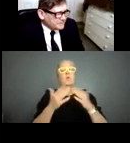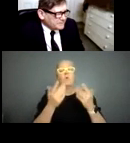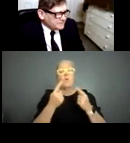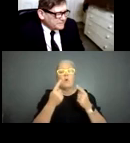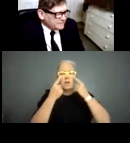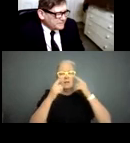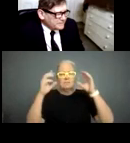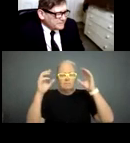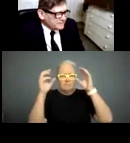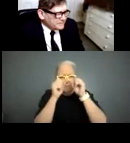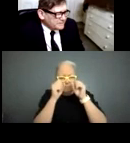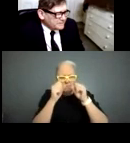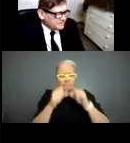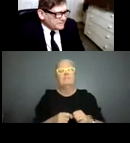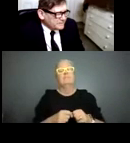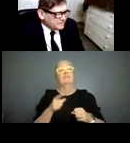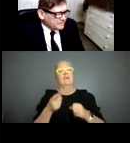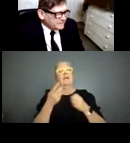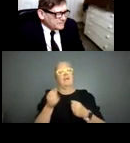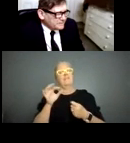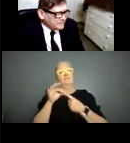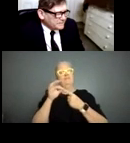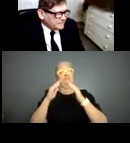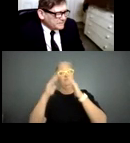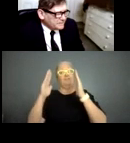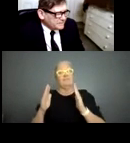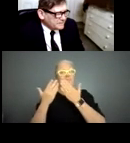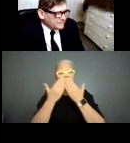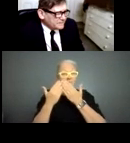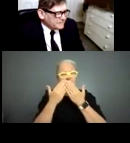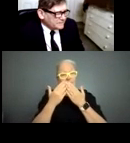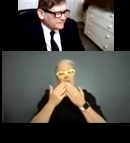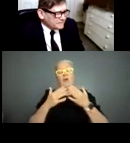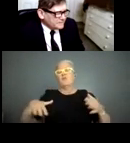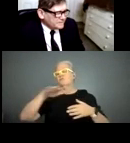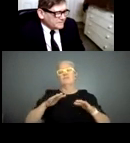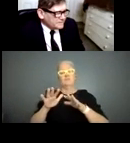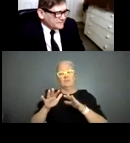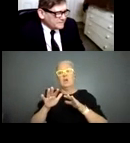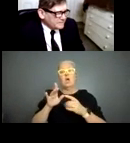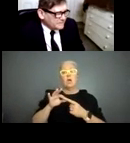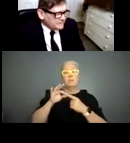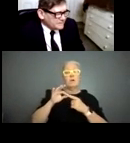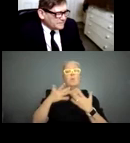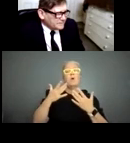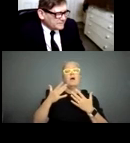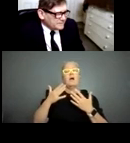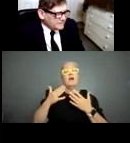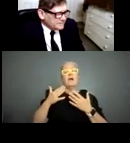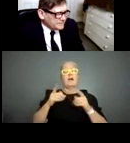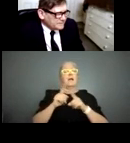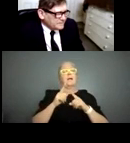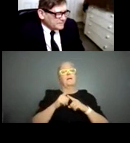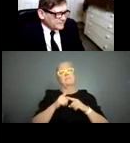The school was built with that in mind, so it's very much just part of the school, and the specialist provision is really the